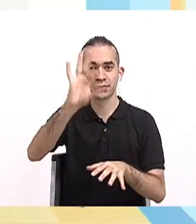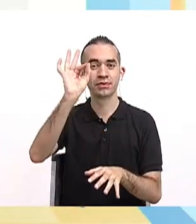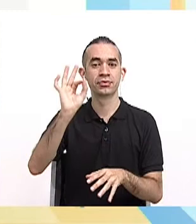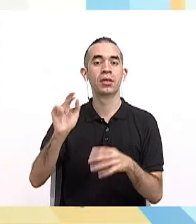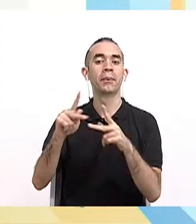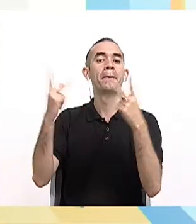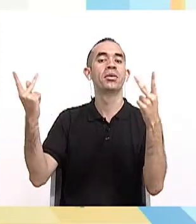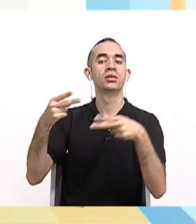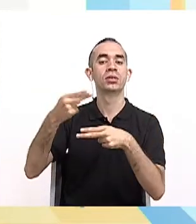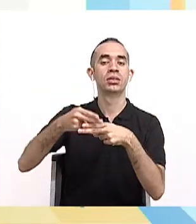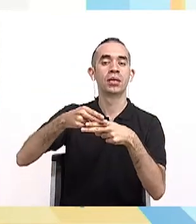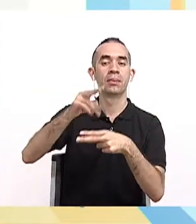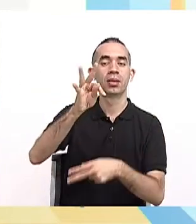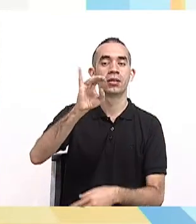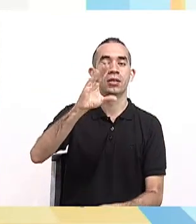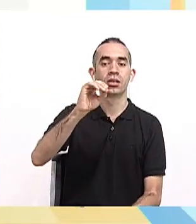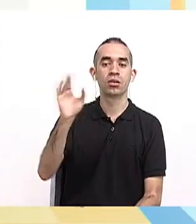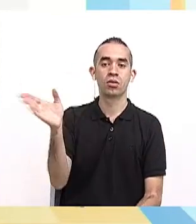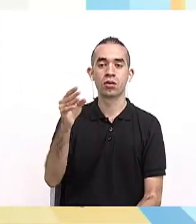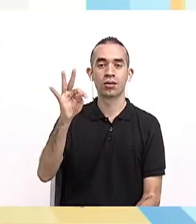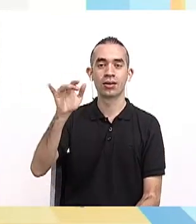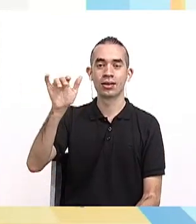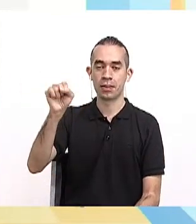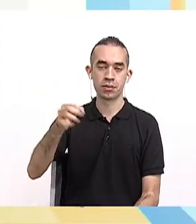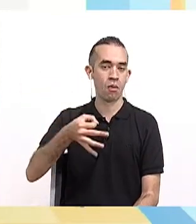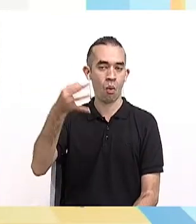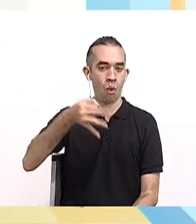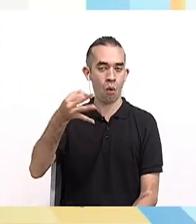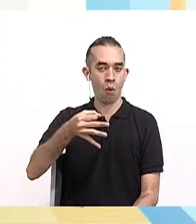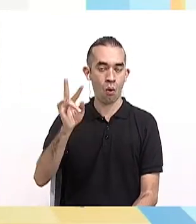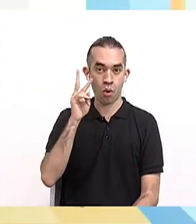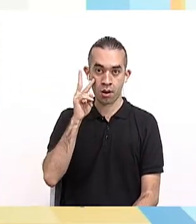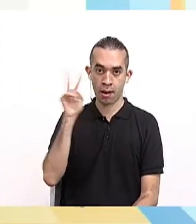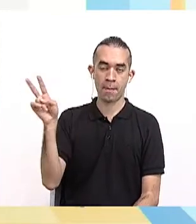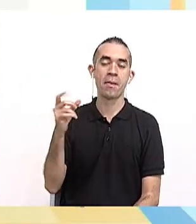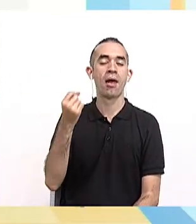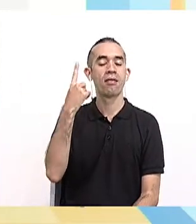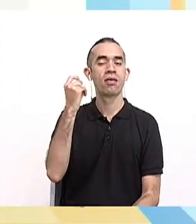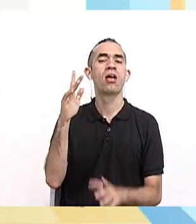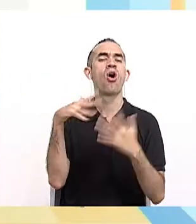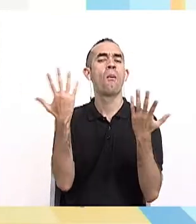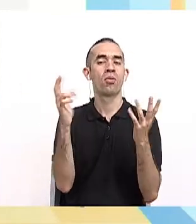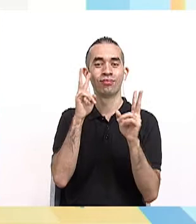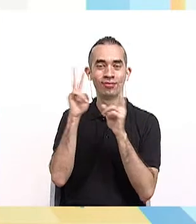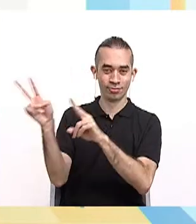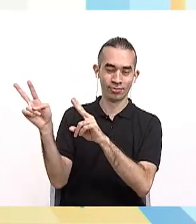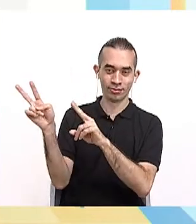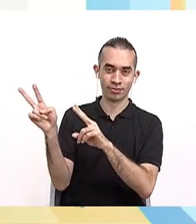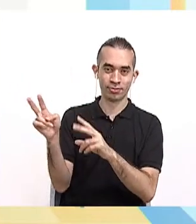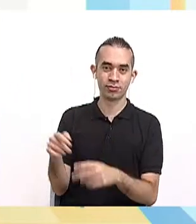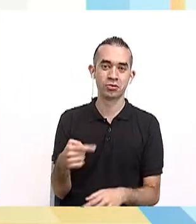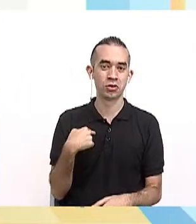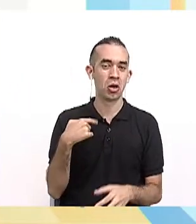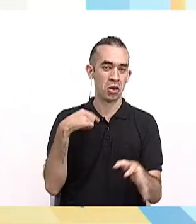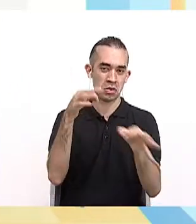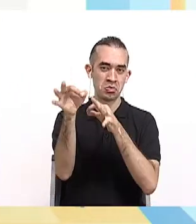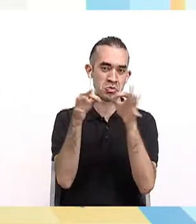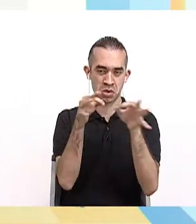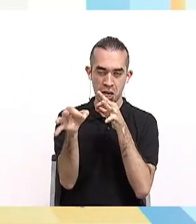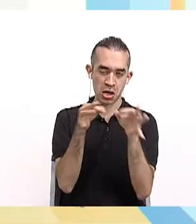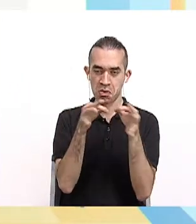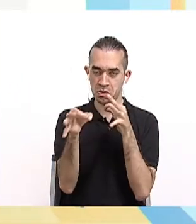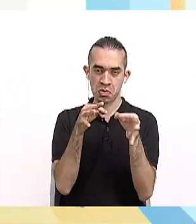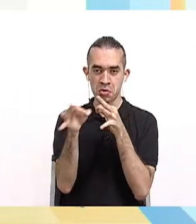Times. I want to show you the original website, so for you to have an idea of what it looks like. Let's see that, and I'm going to explain it to